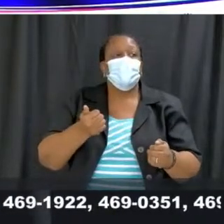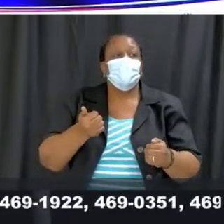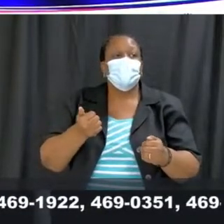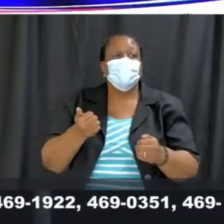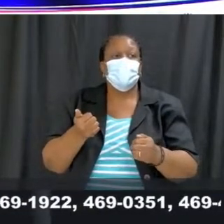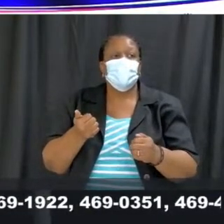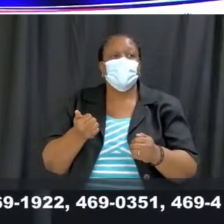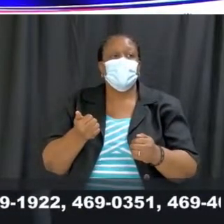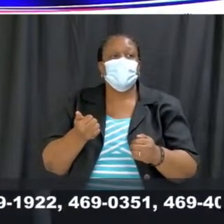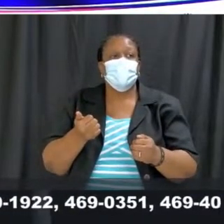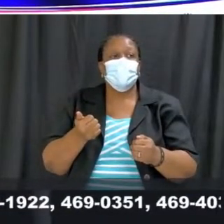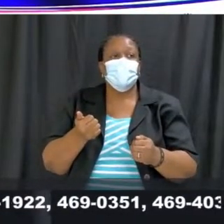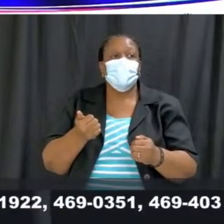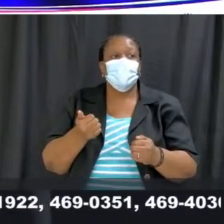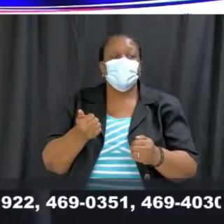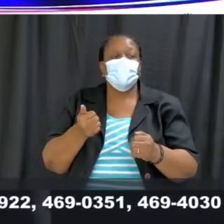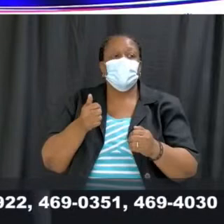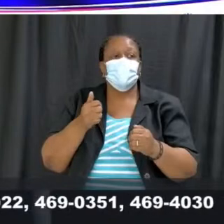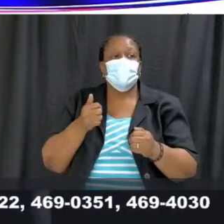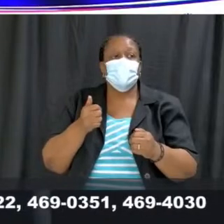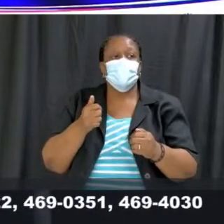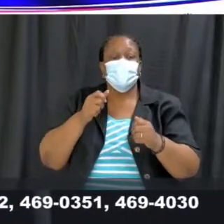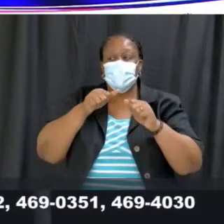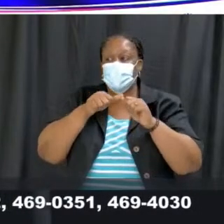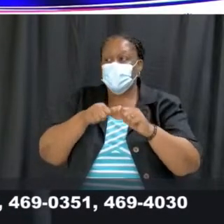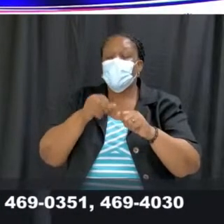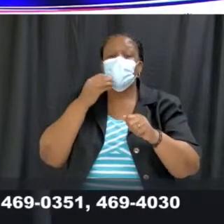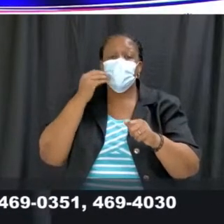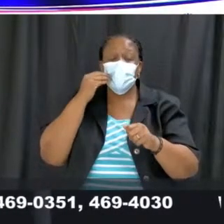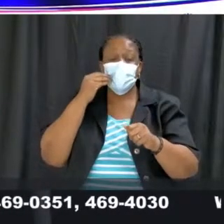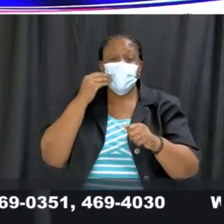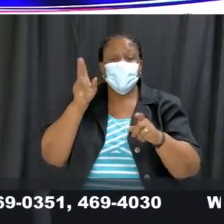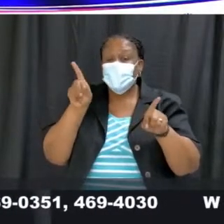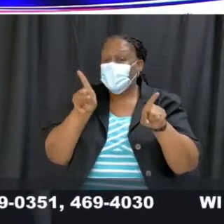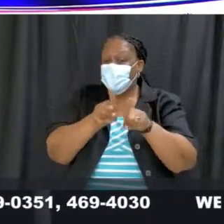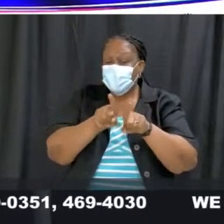to self-quarantine or isolate at home are similar.